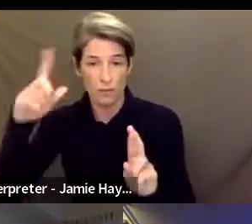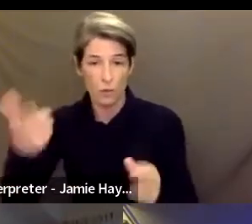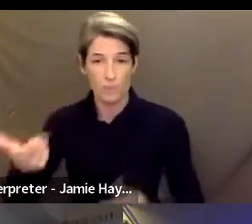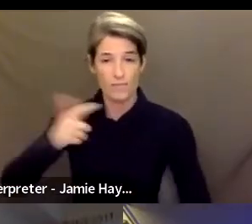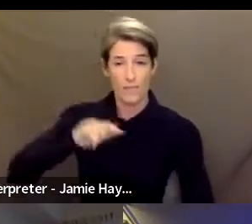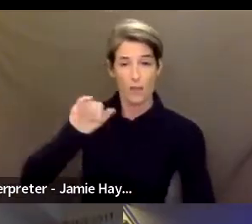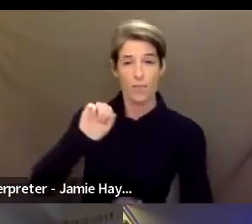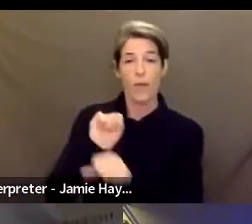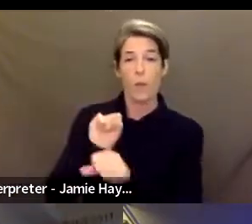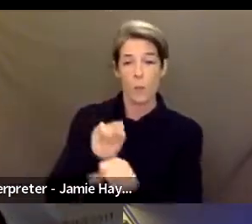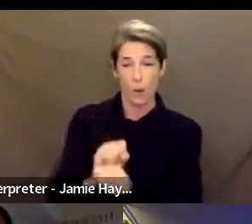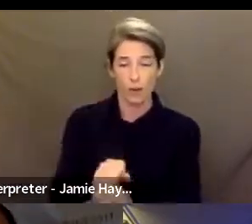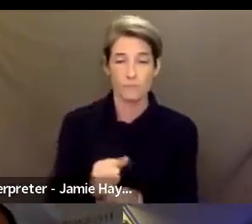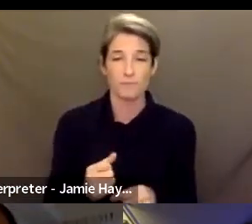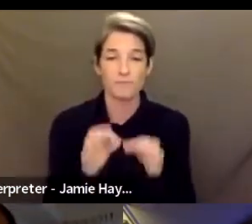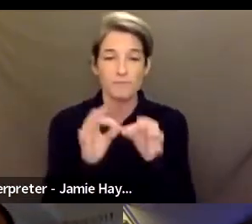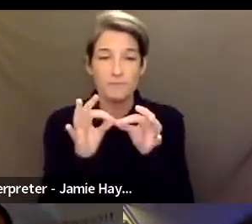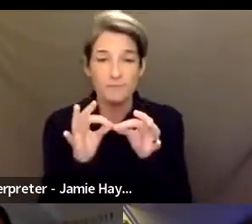And it's not,